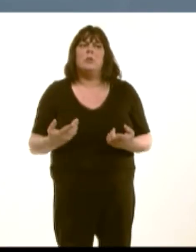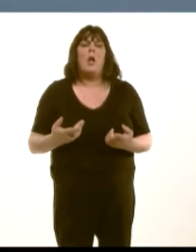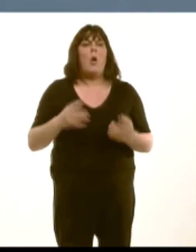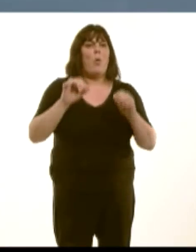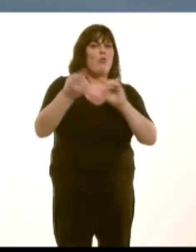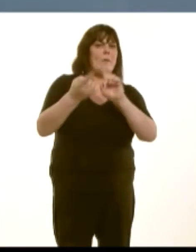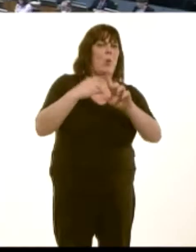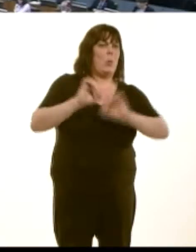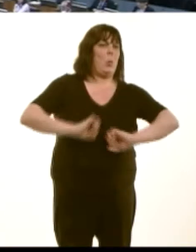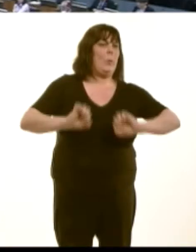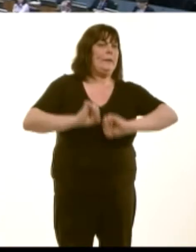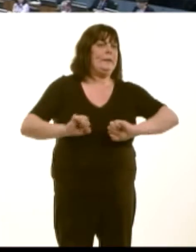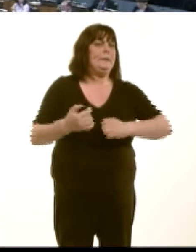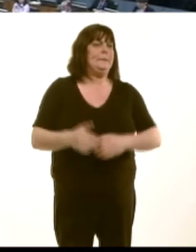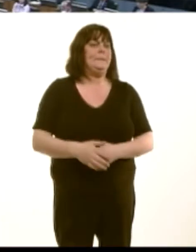Jones.